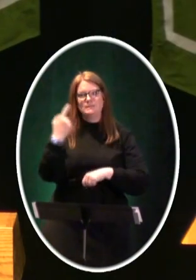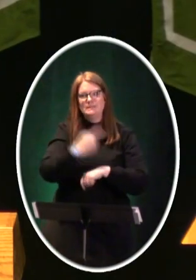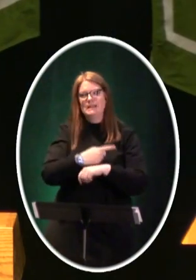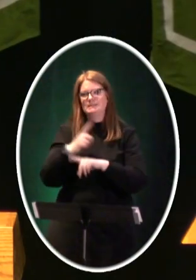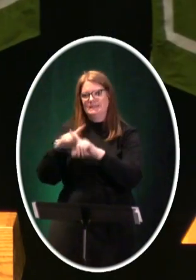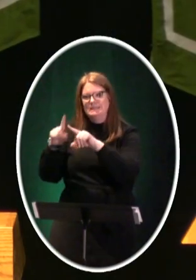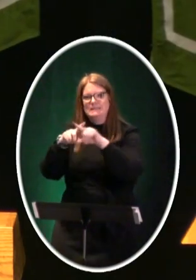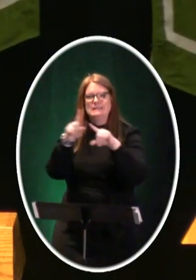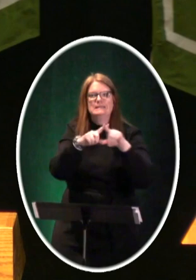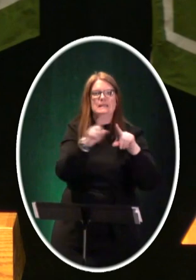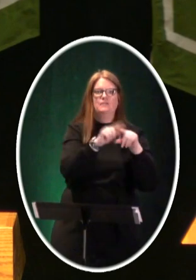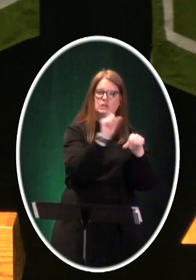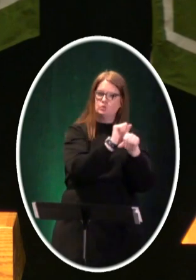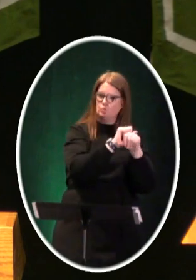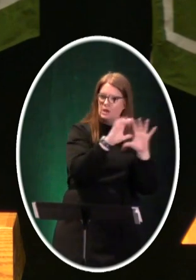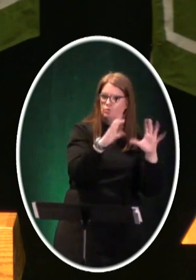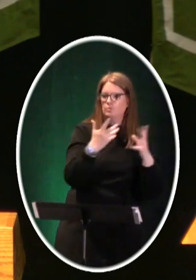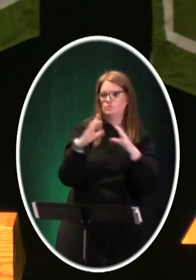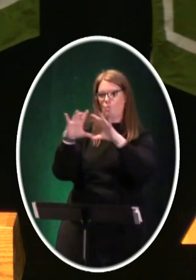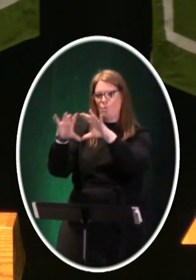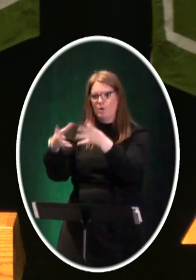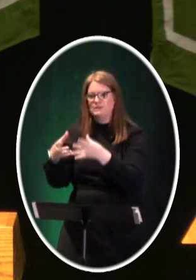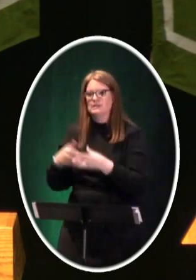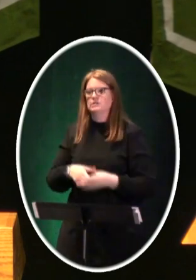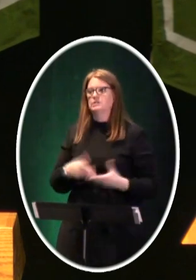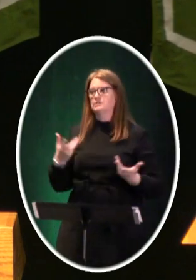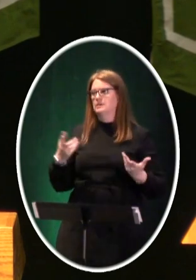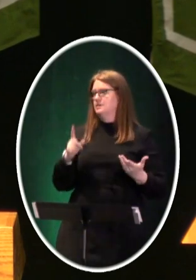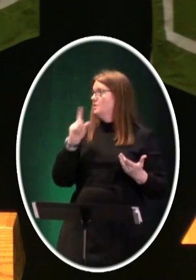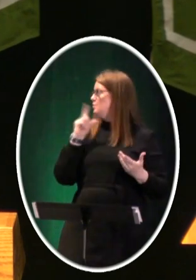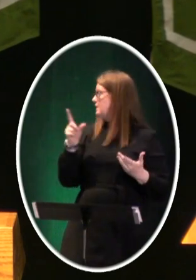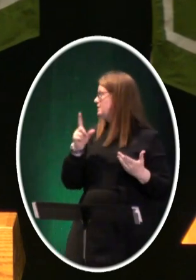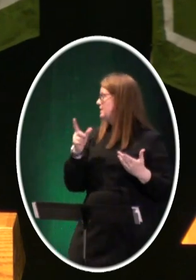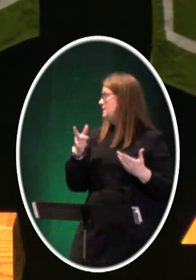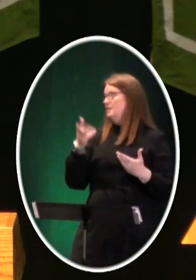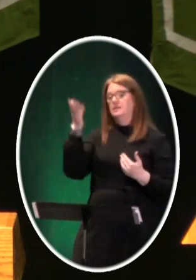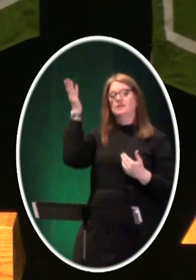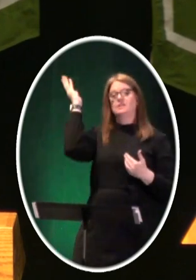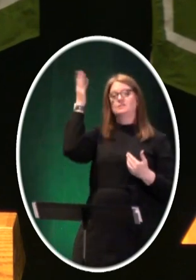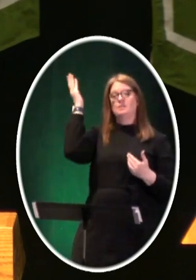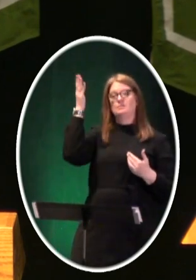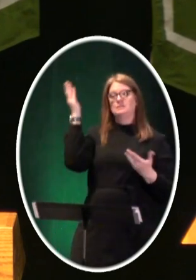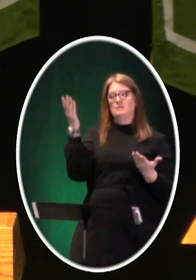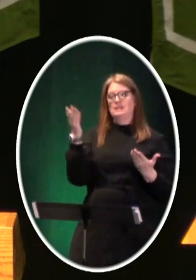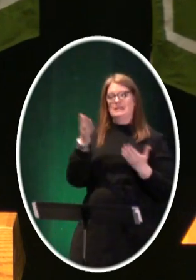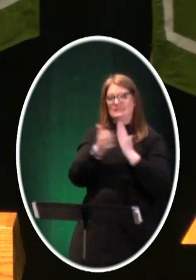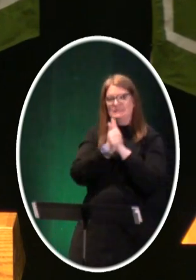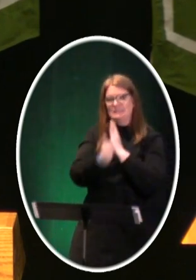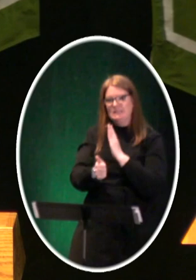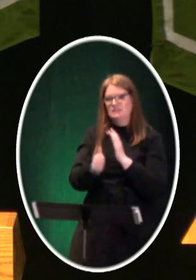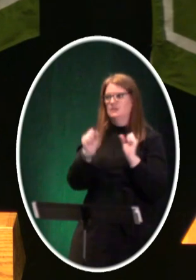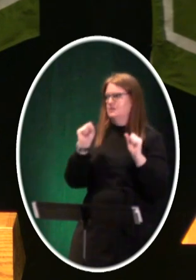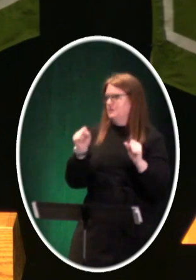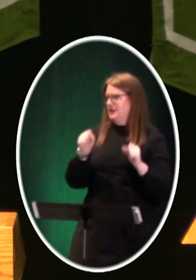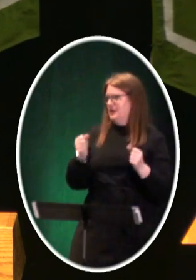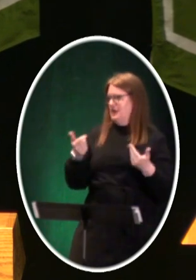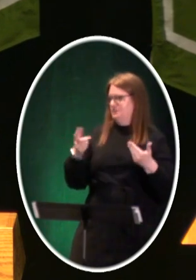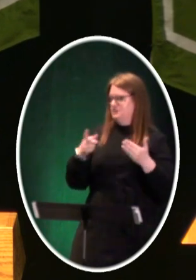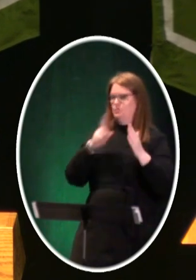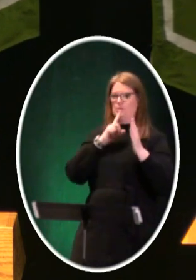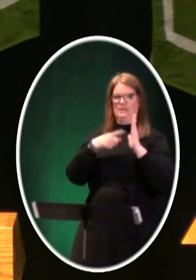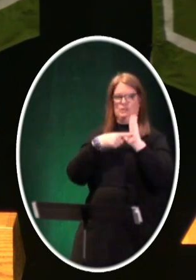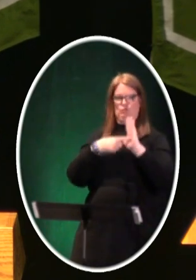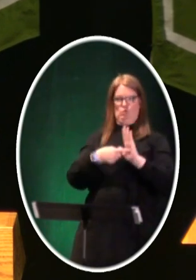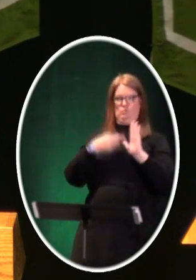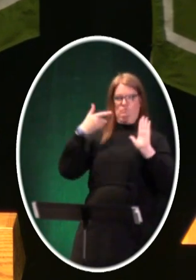trade groups, different organizations. And I can tell you, brushing up on those public speaking skills, being able to present yourself, is of the